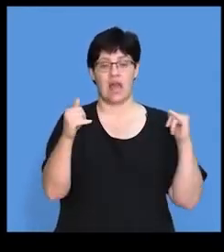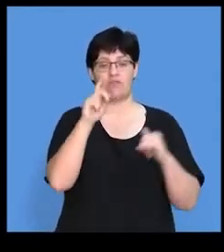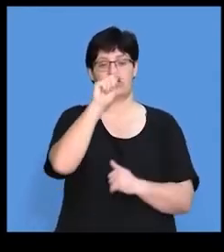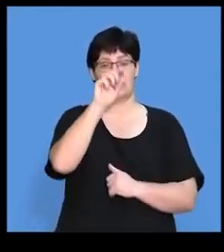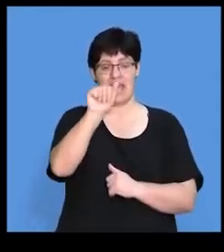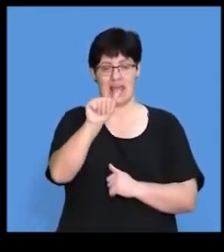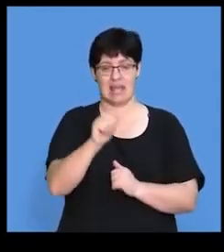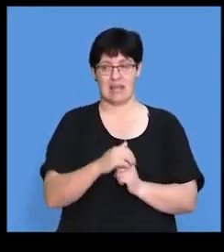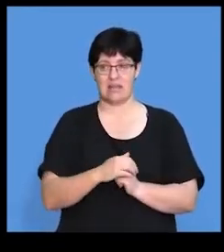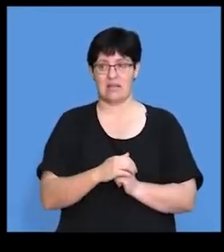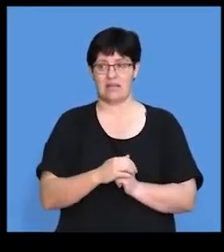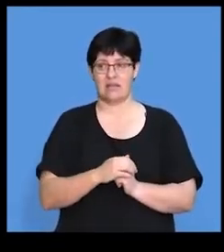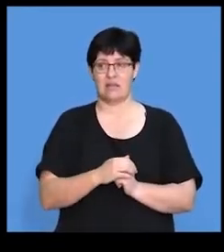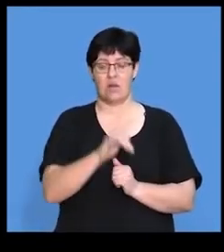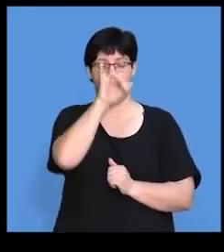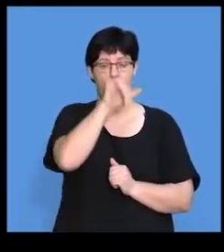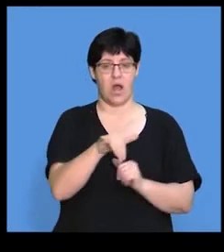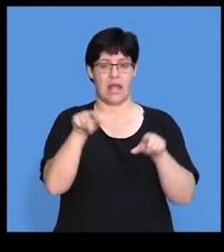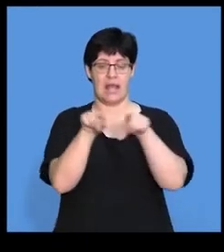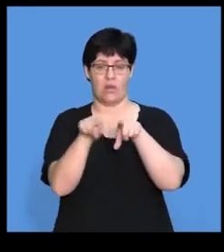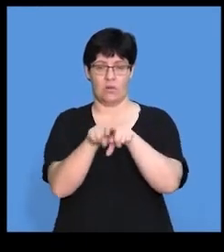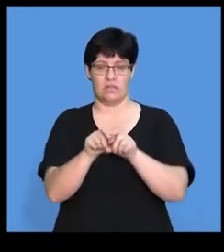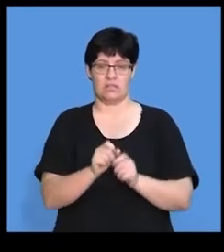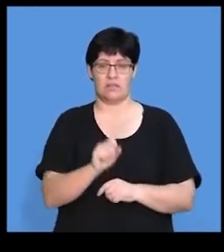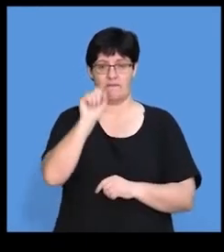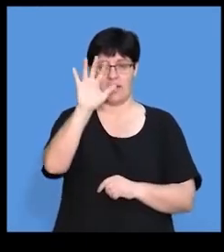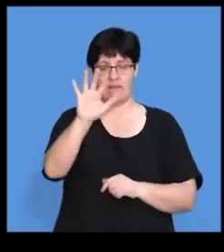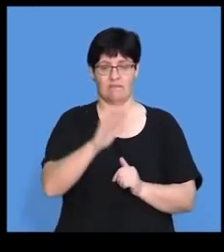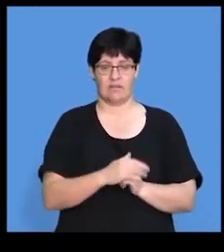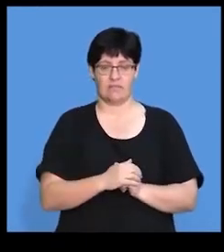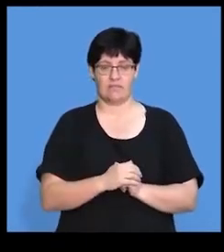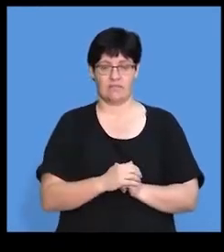the equation is therefore y equals 5.